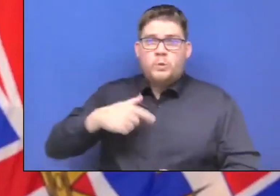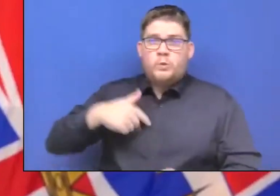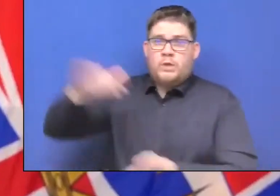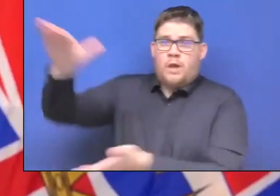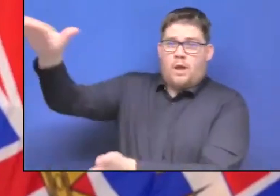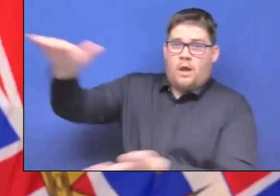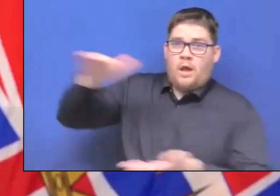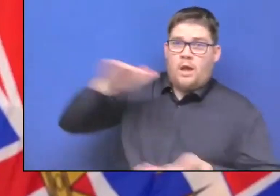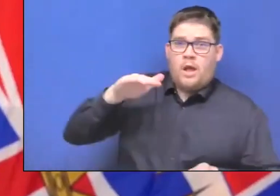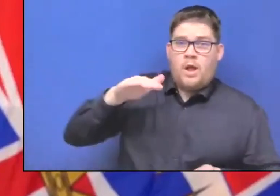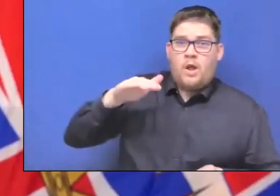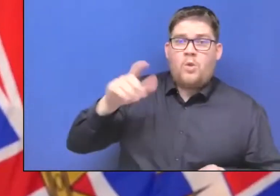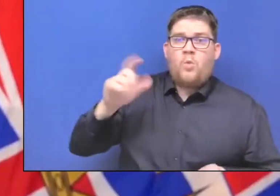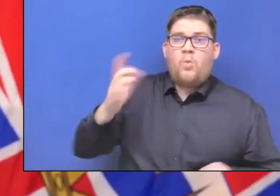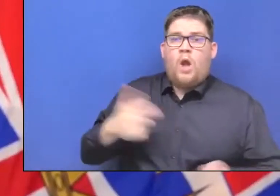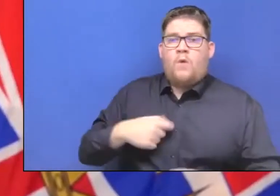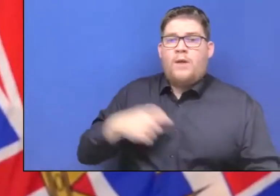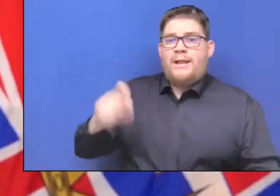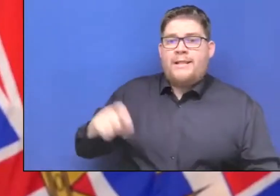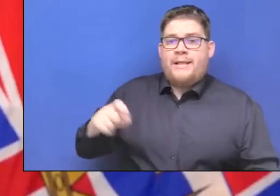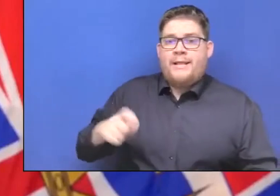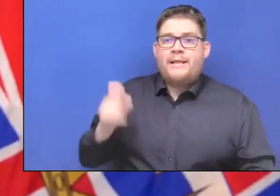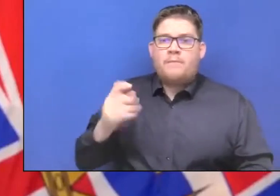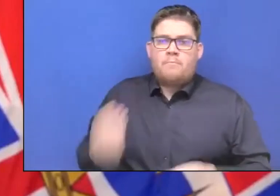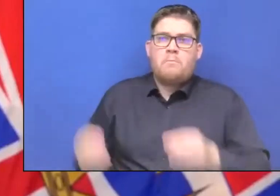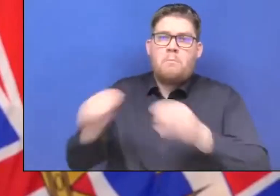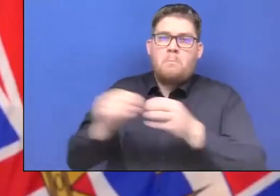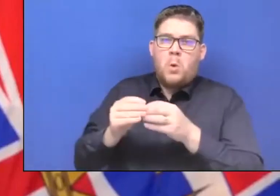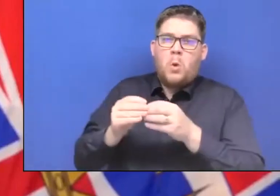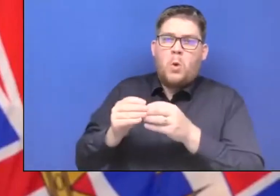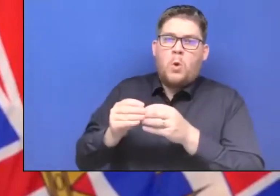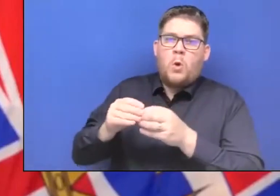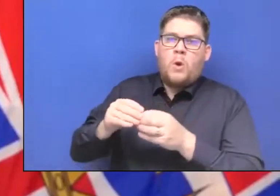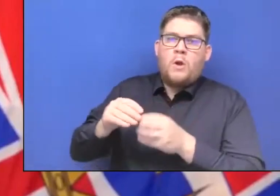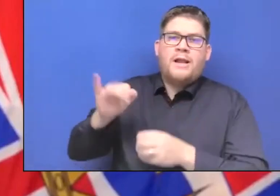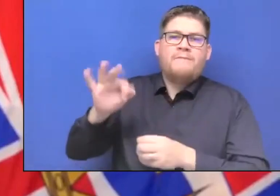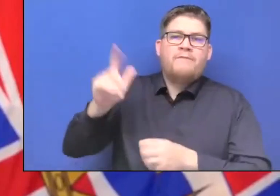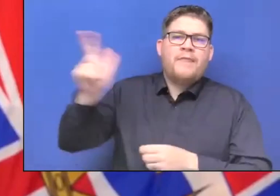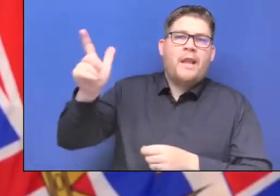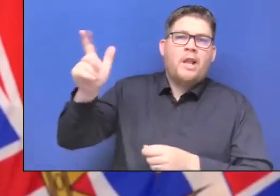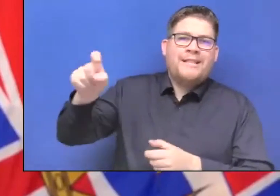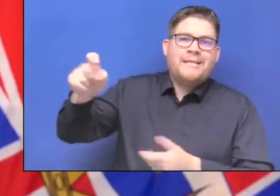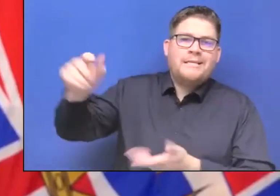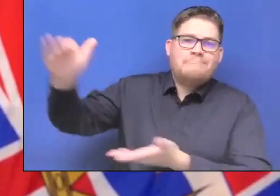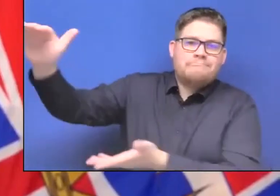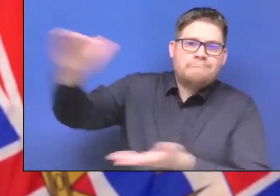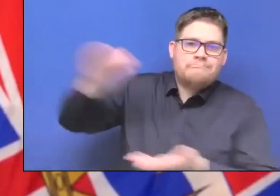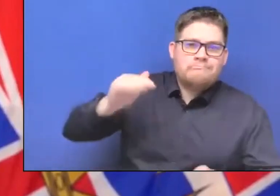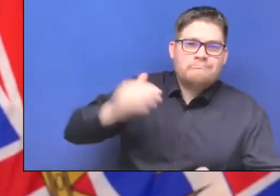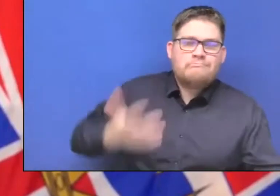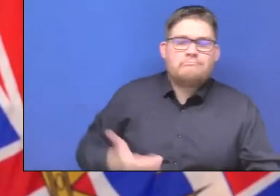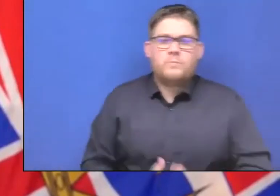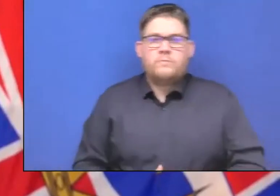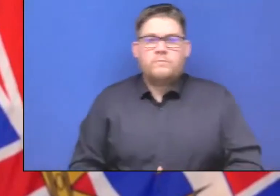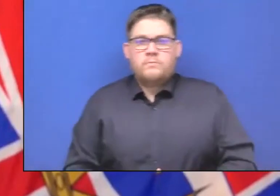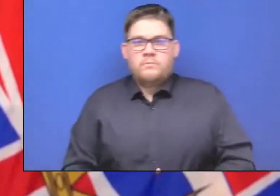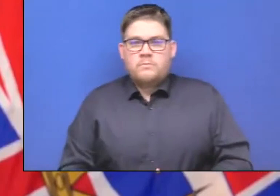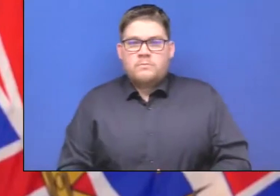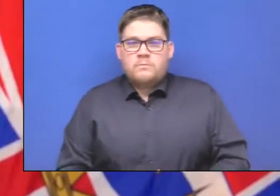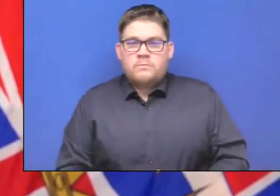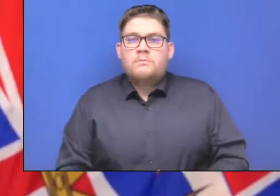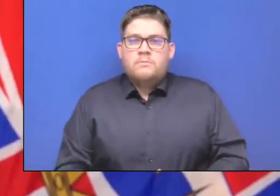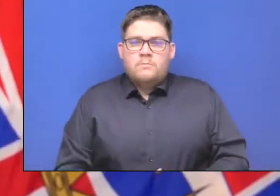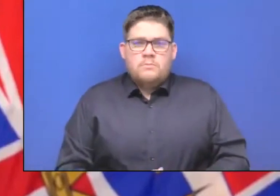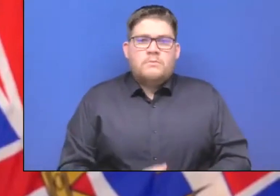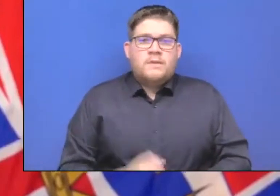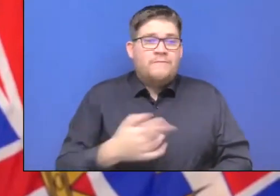to need, and there will be more if we have, a response that is more robust than even we were